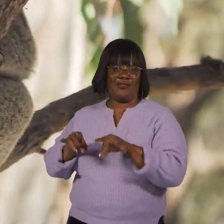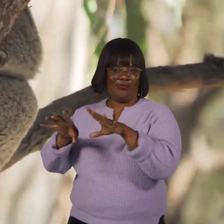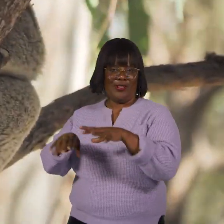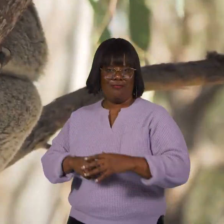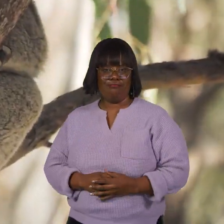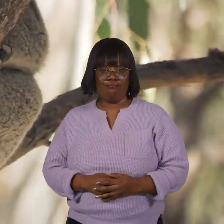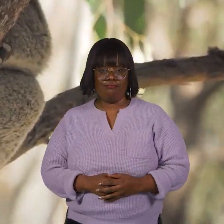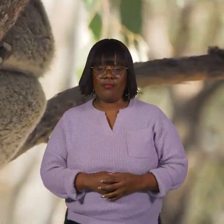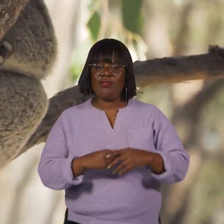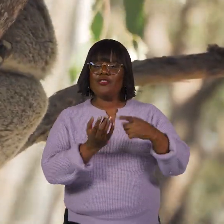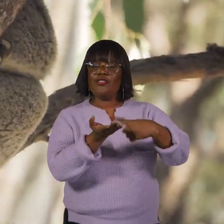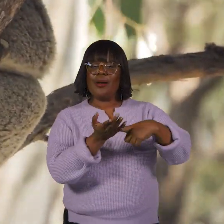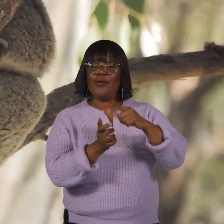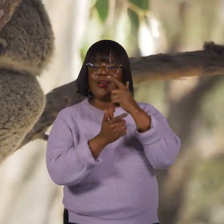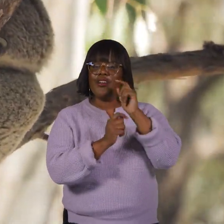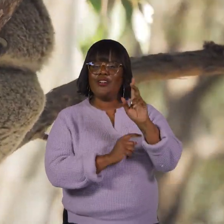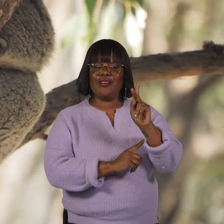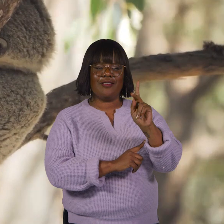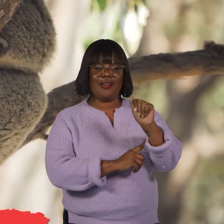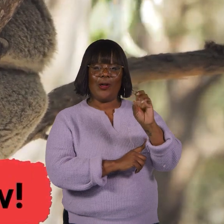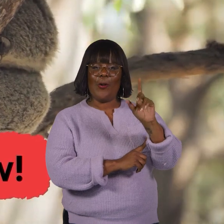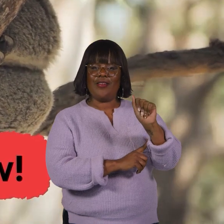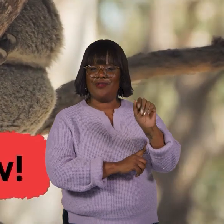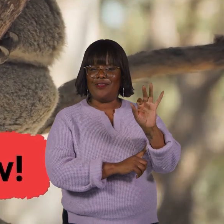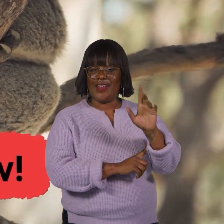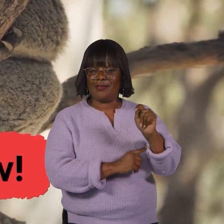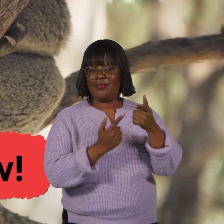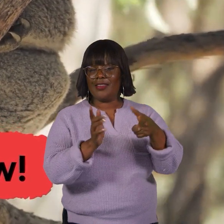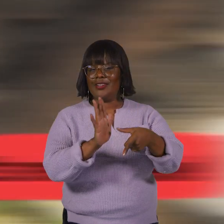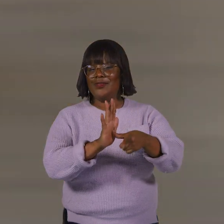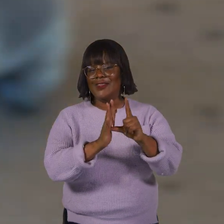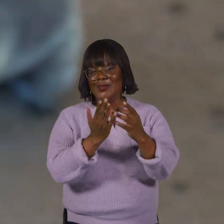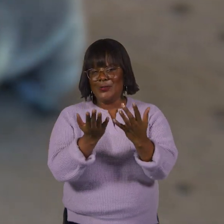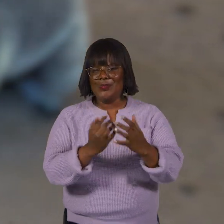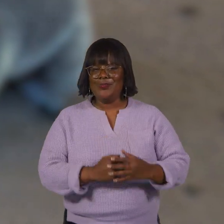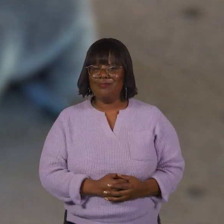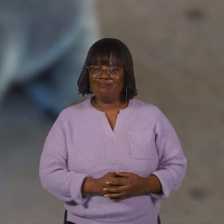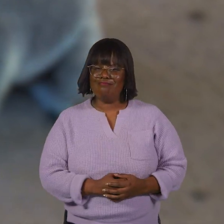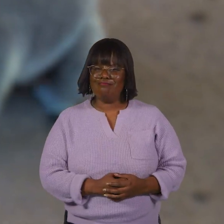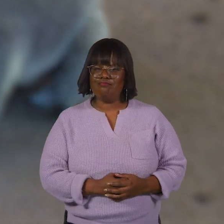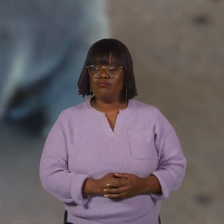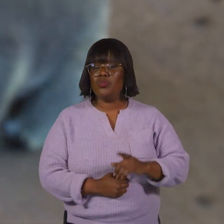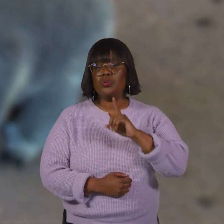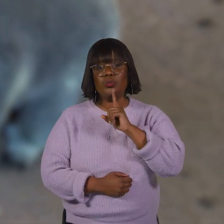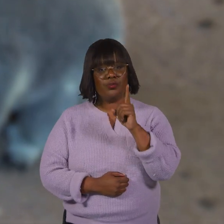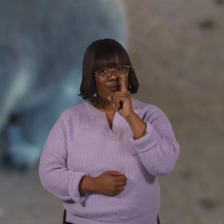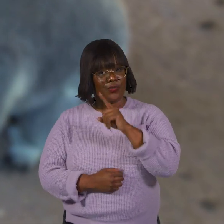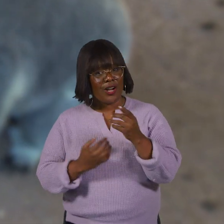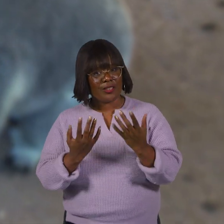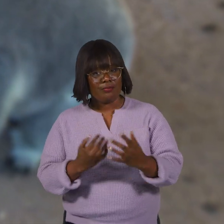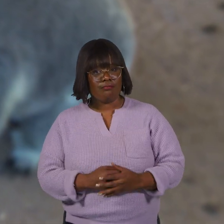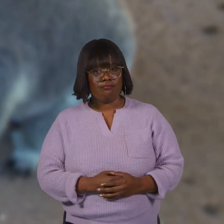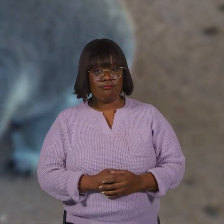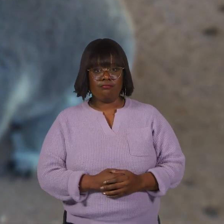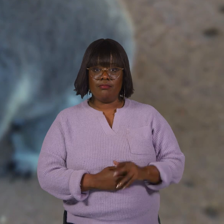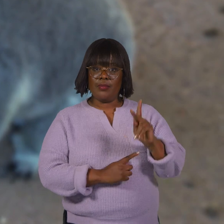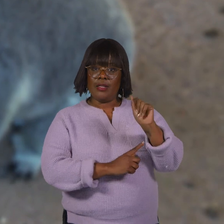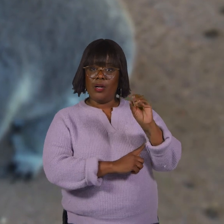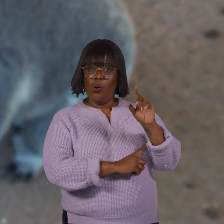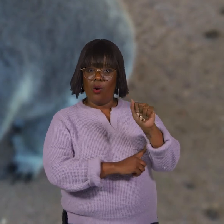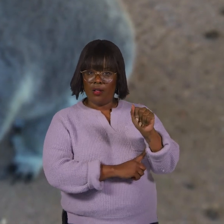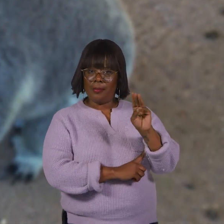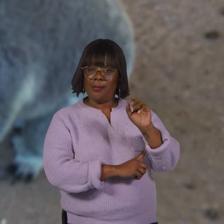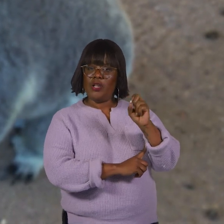about some interesting koala facts. Now, let's review! True or false, koalas are marsupials,